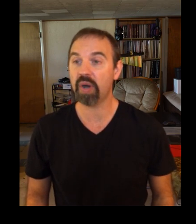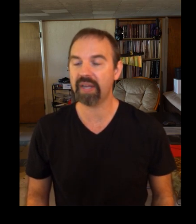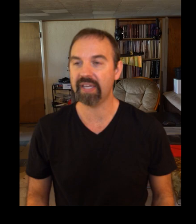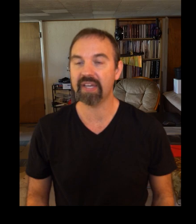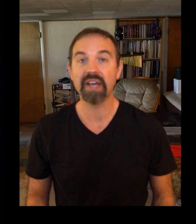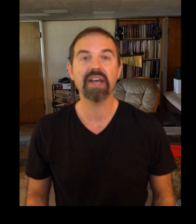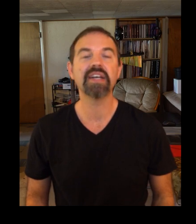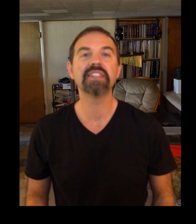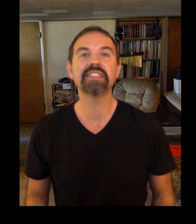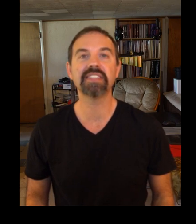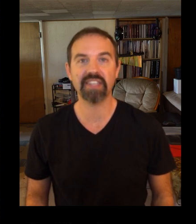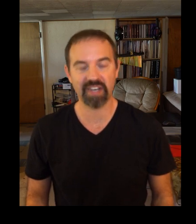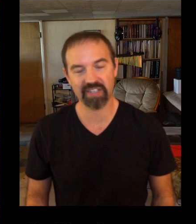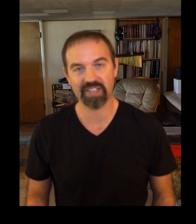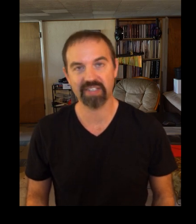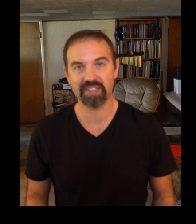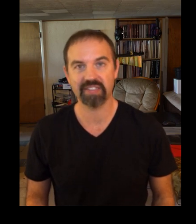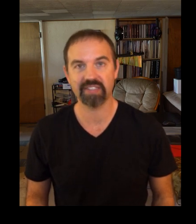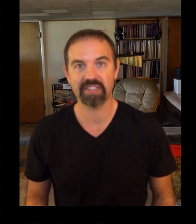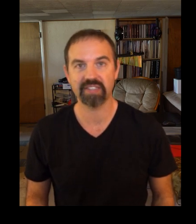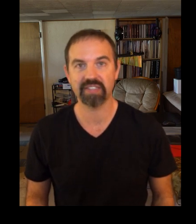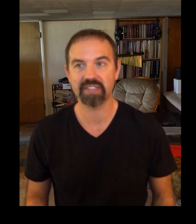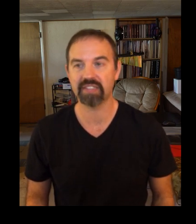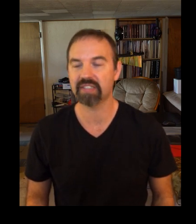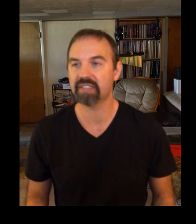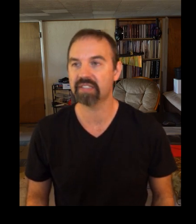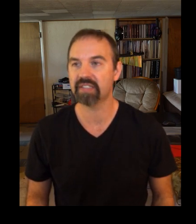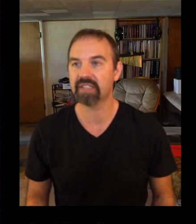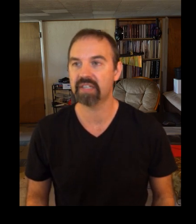Number 20, skunk.